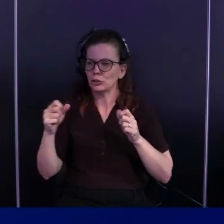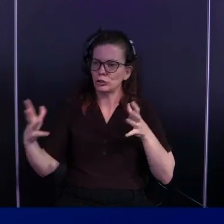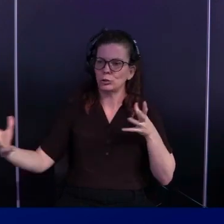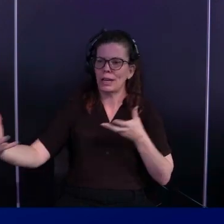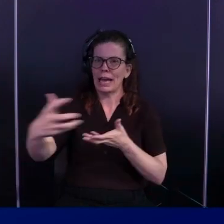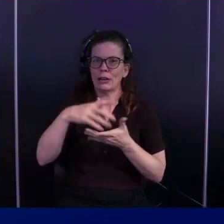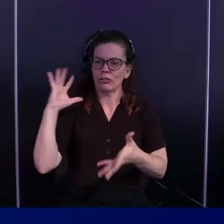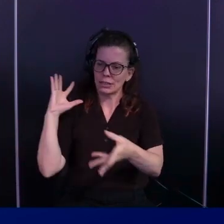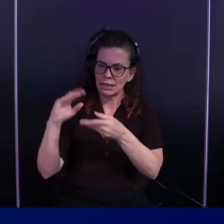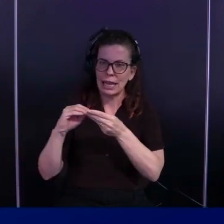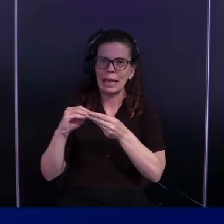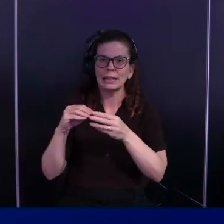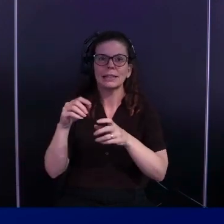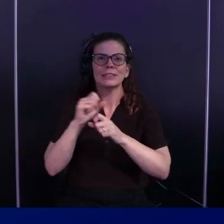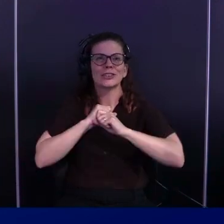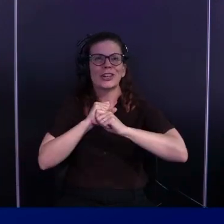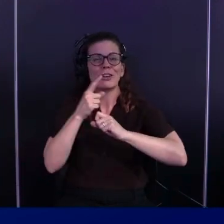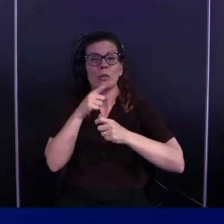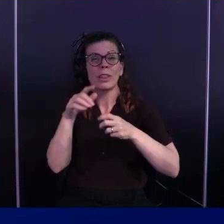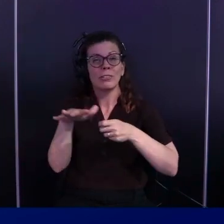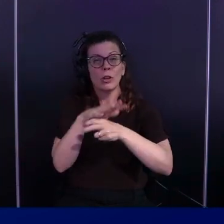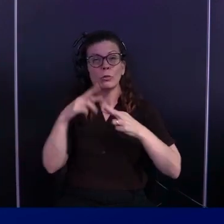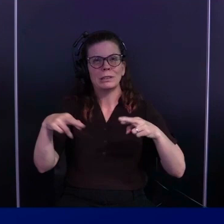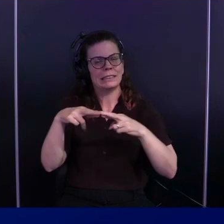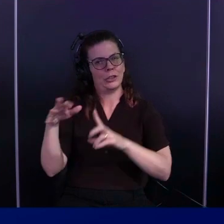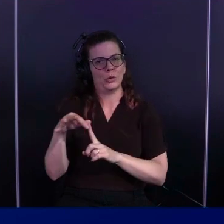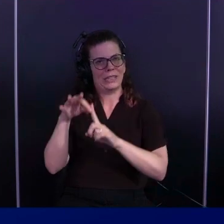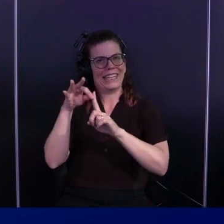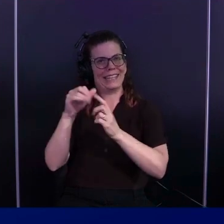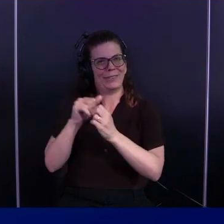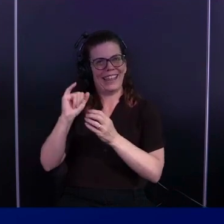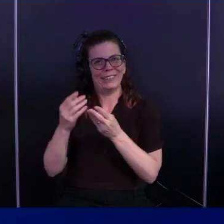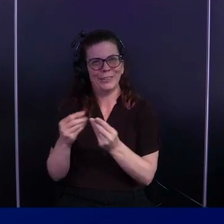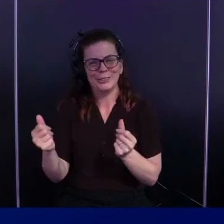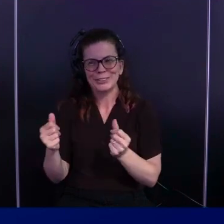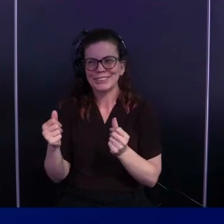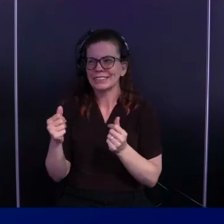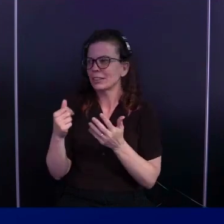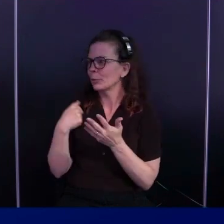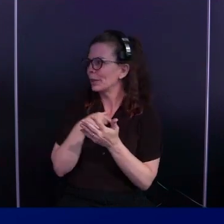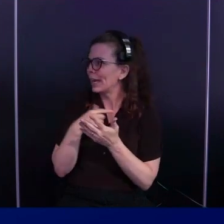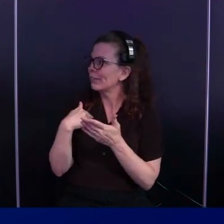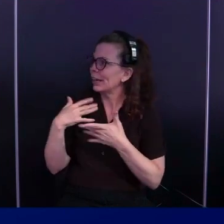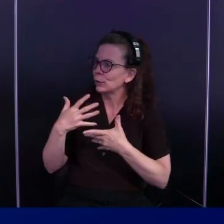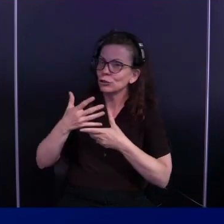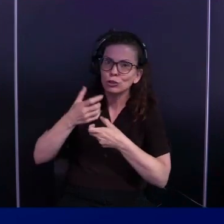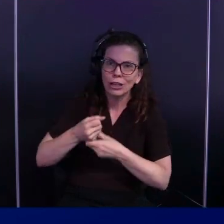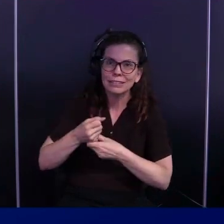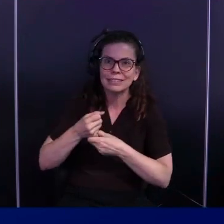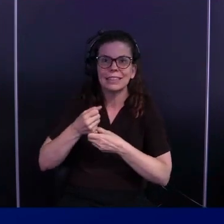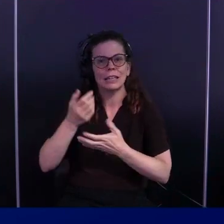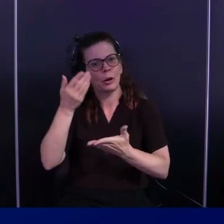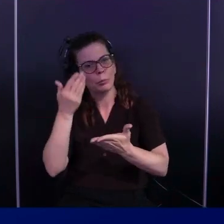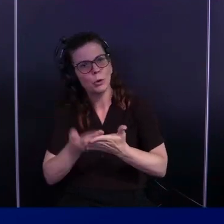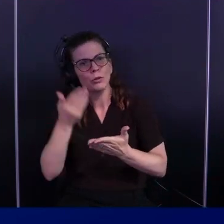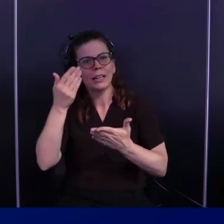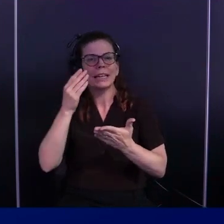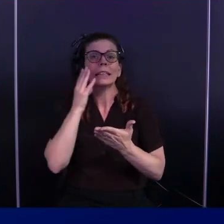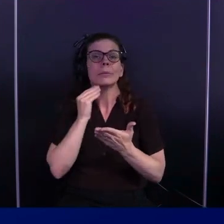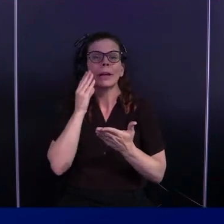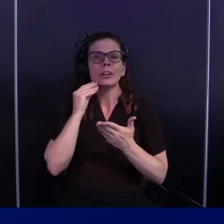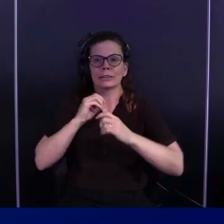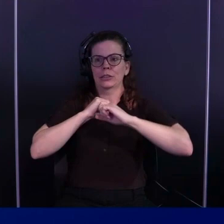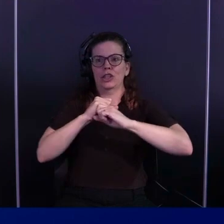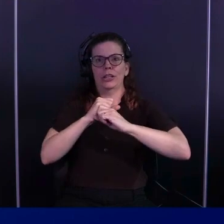the entire region is pretty unique with the solutions. So we take in our kind of trusted and proven experience in the